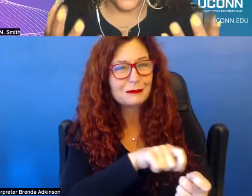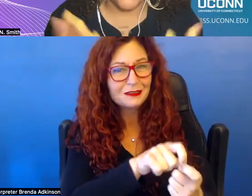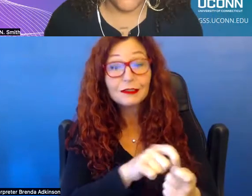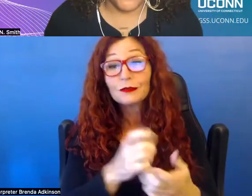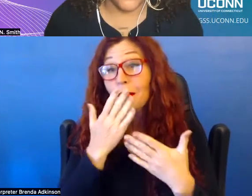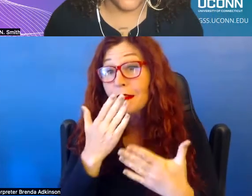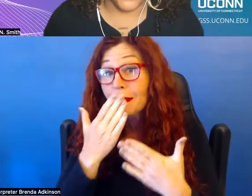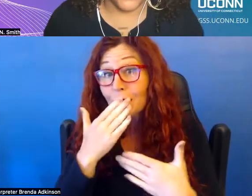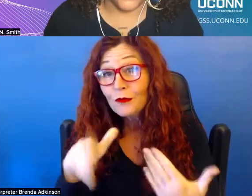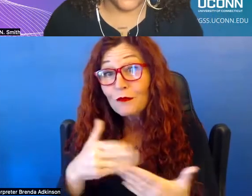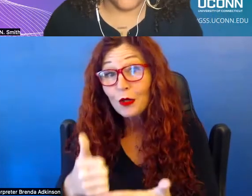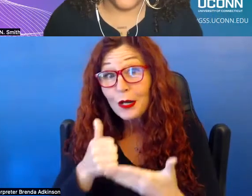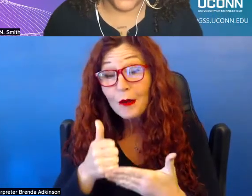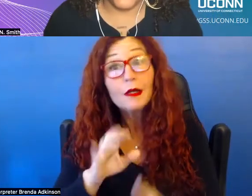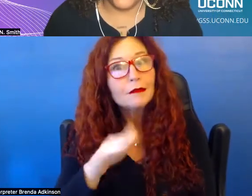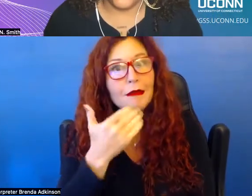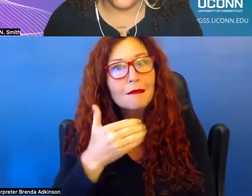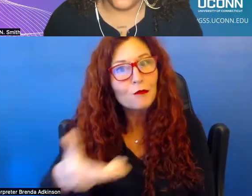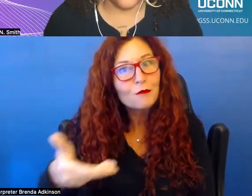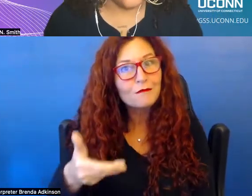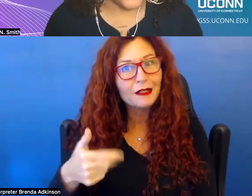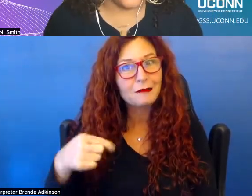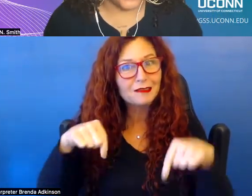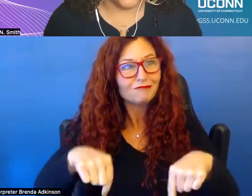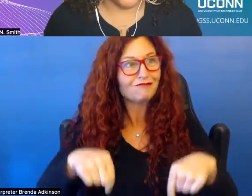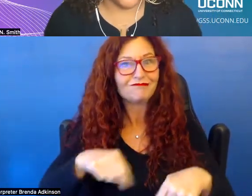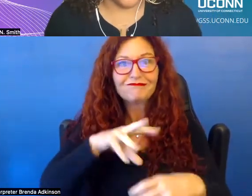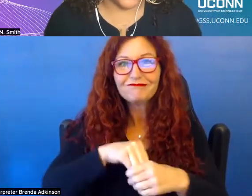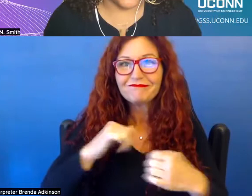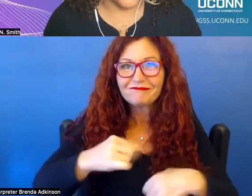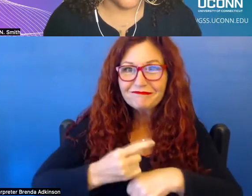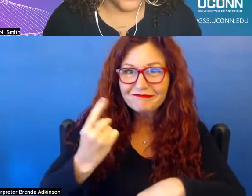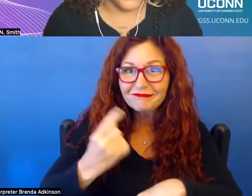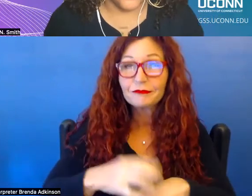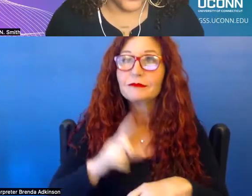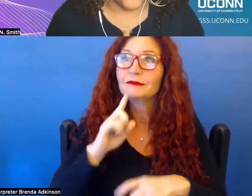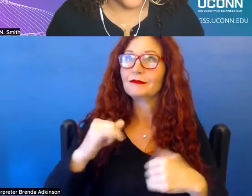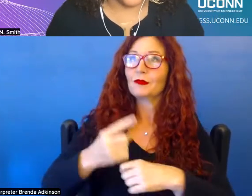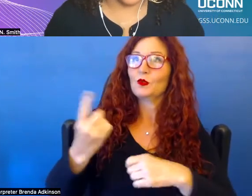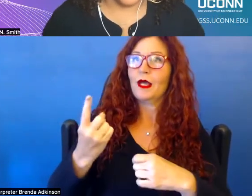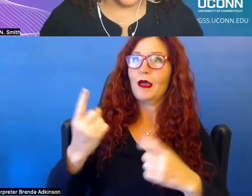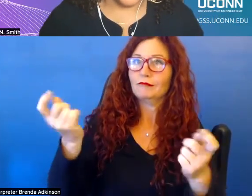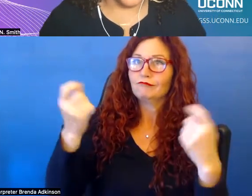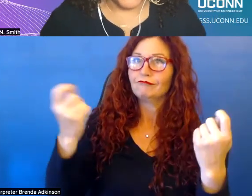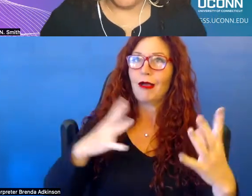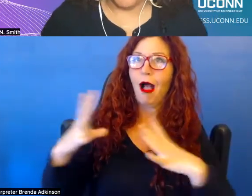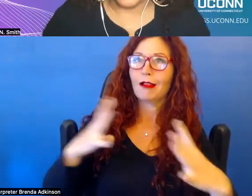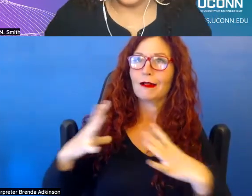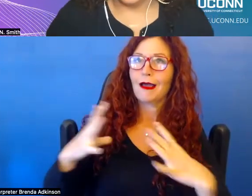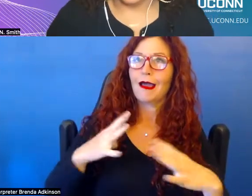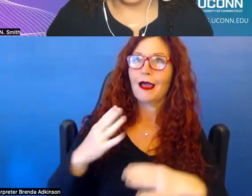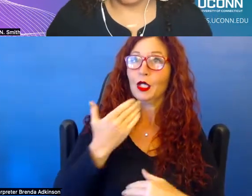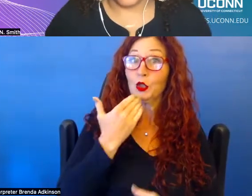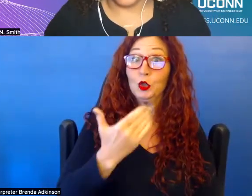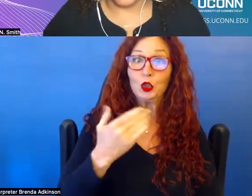And thank you for having me here today. I didn't know that I would spend Good Friday this way. I didn't know that this would be